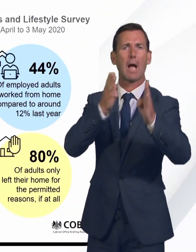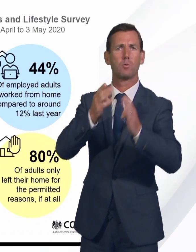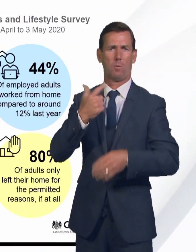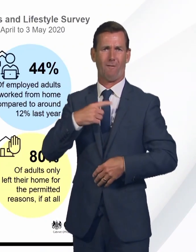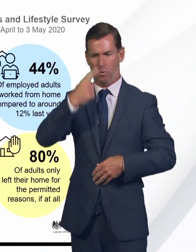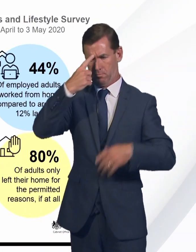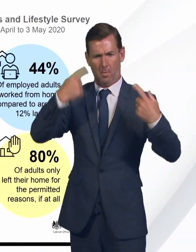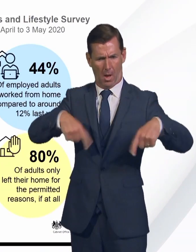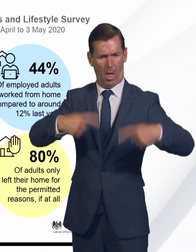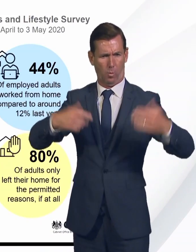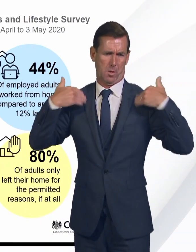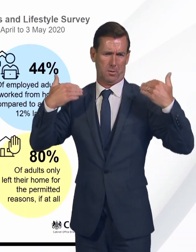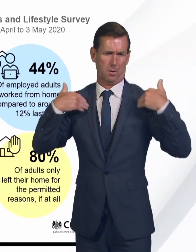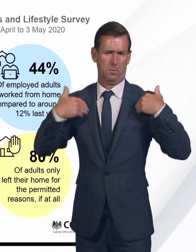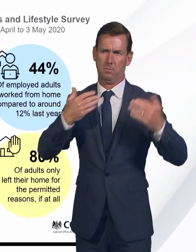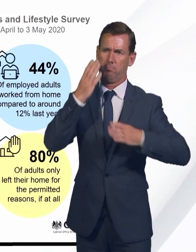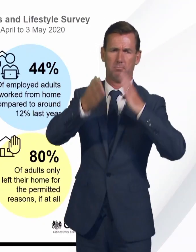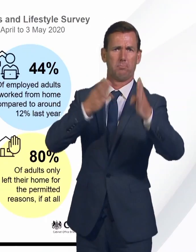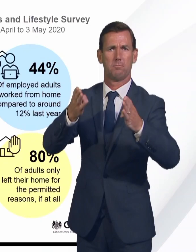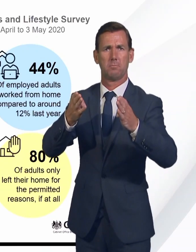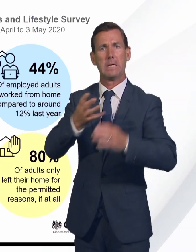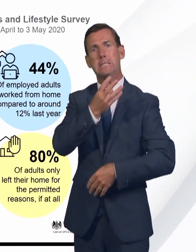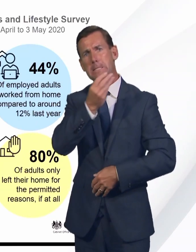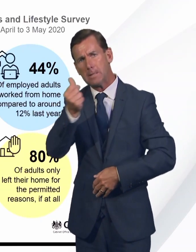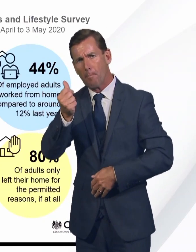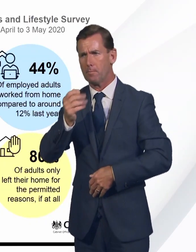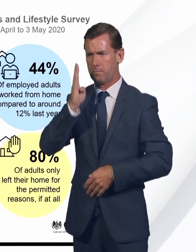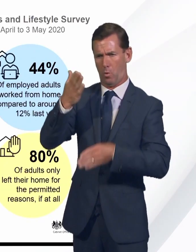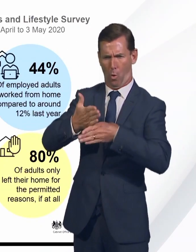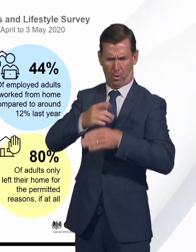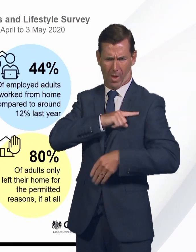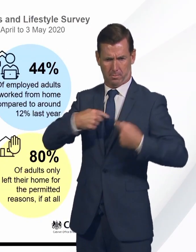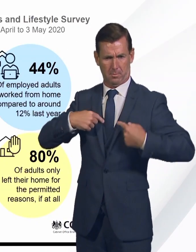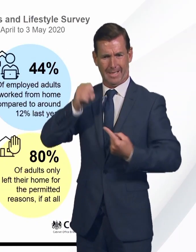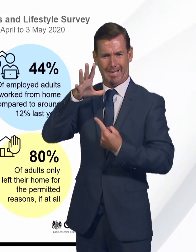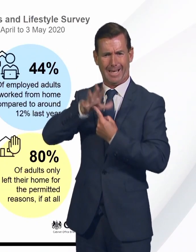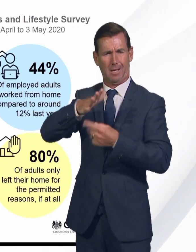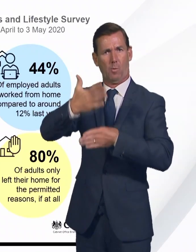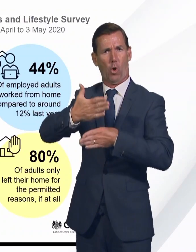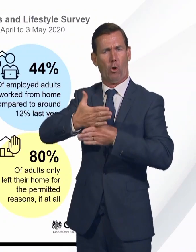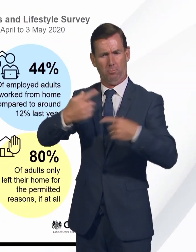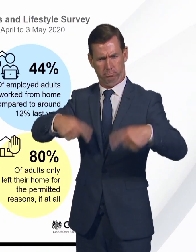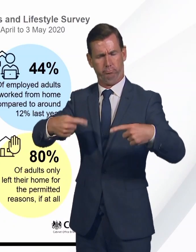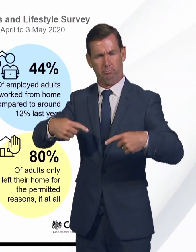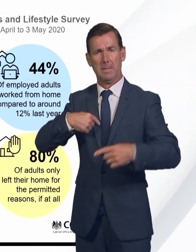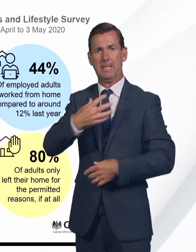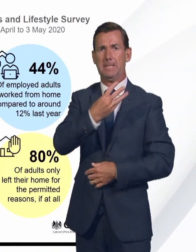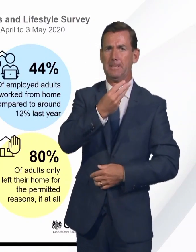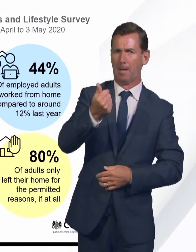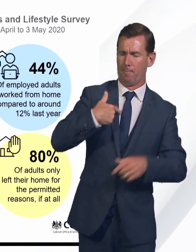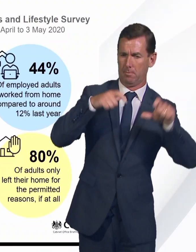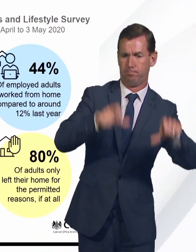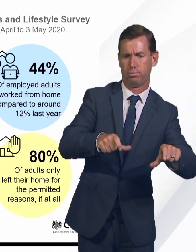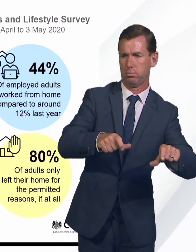permitted activities. So some people going to work as permitted, but many staying at home, going out for grocery and pharmacy, which